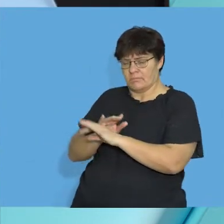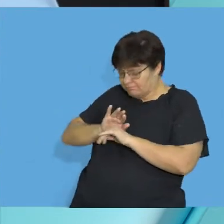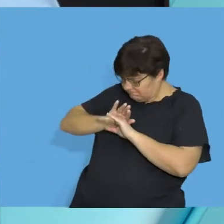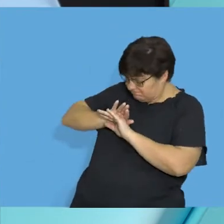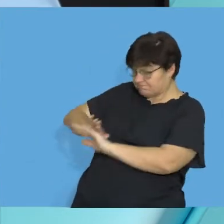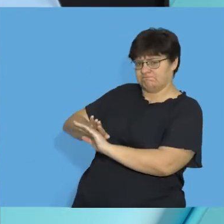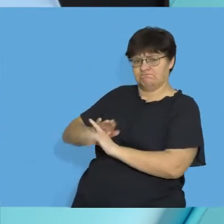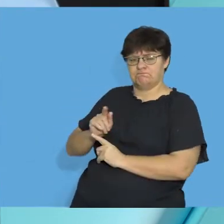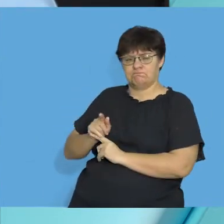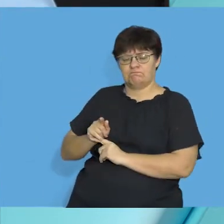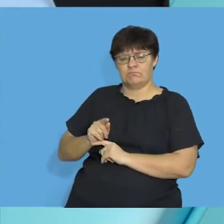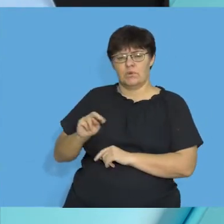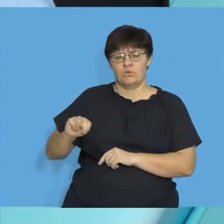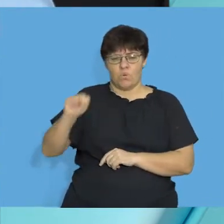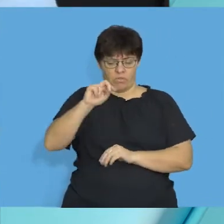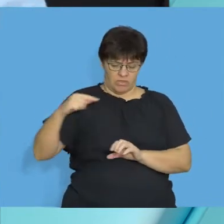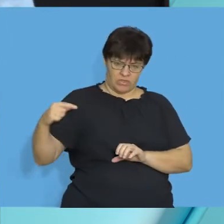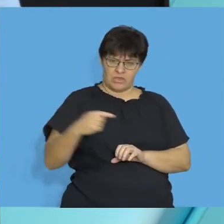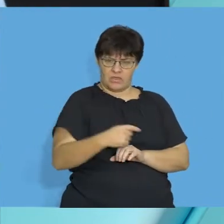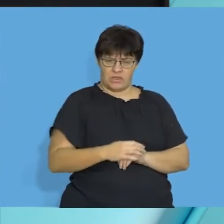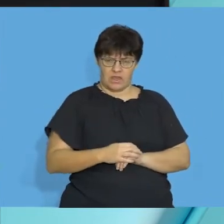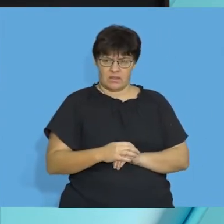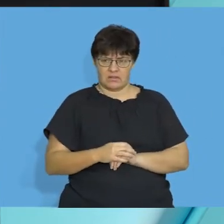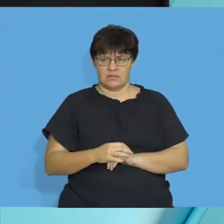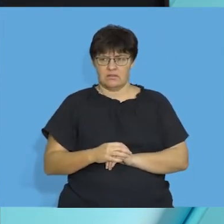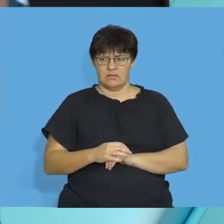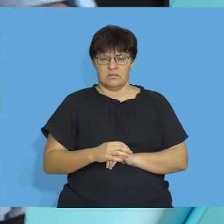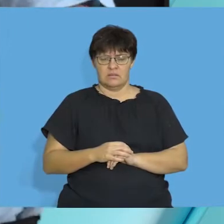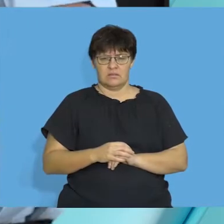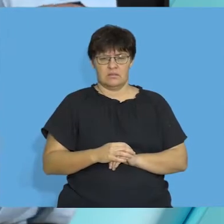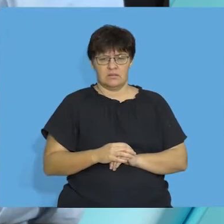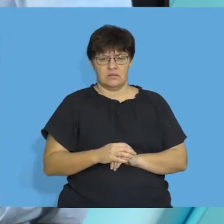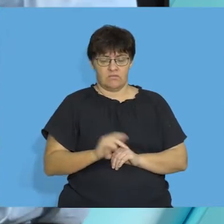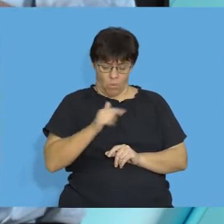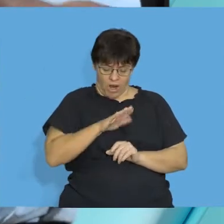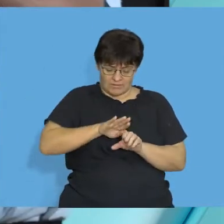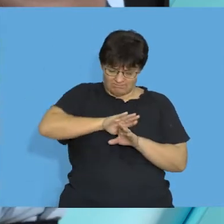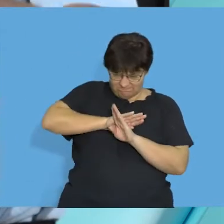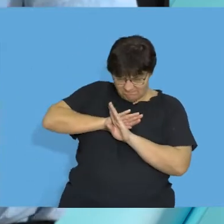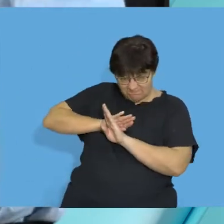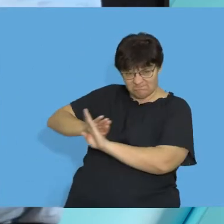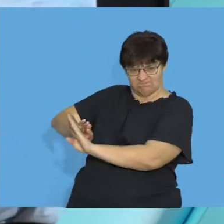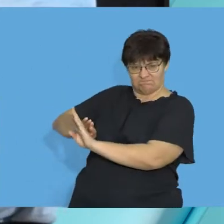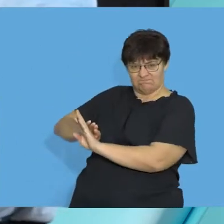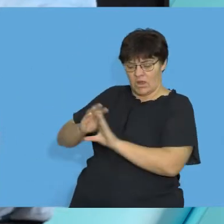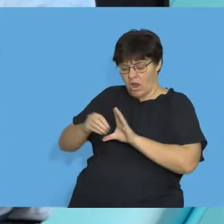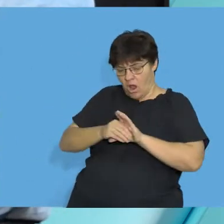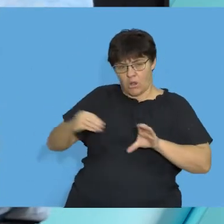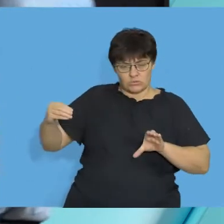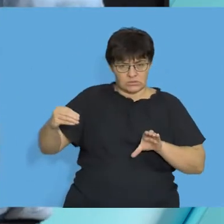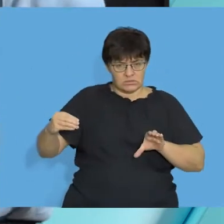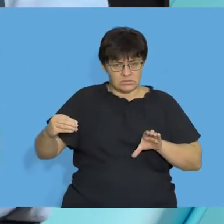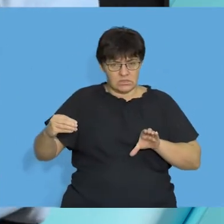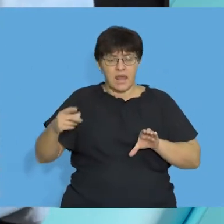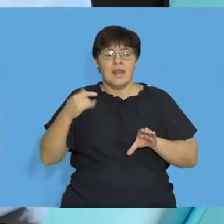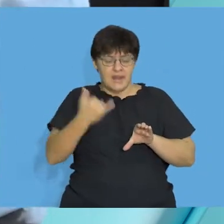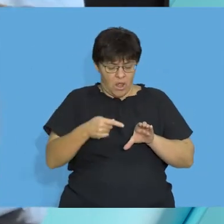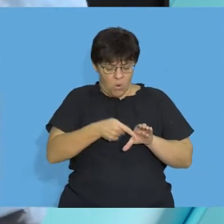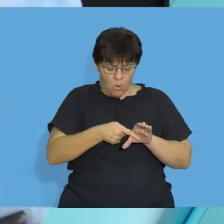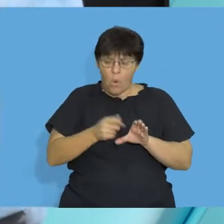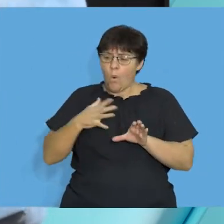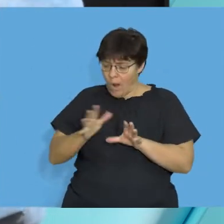pole. And if you try and take away the north pole, you pull the north pole out, then